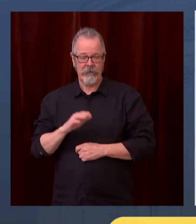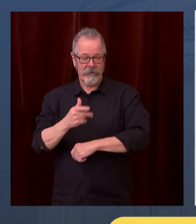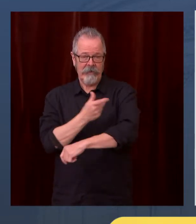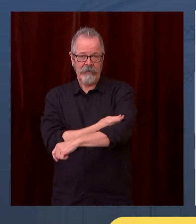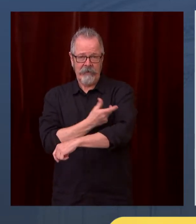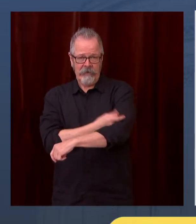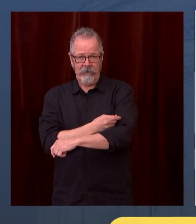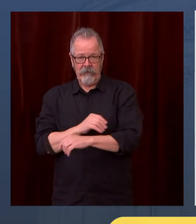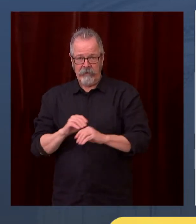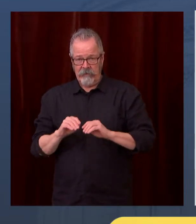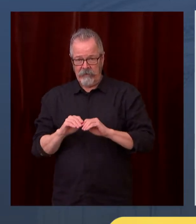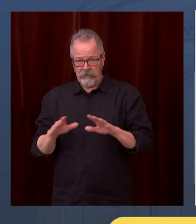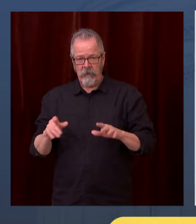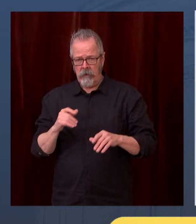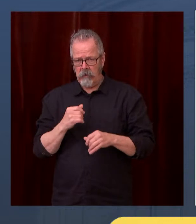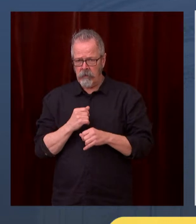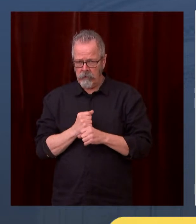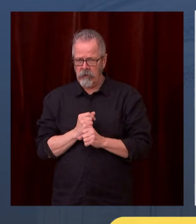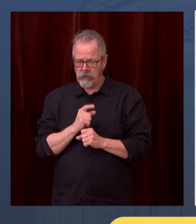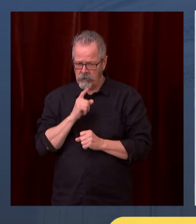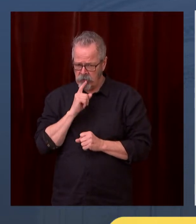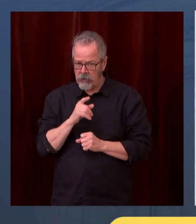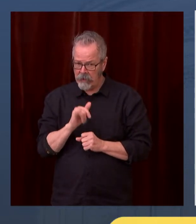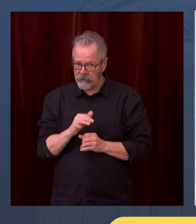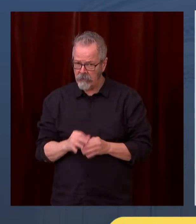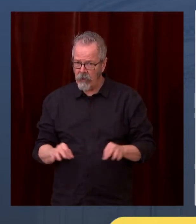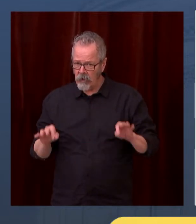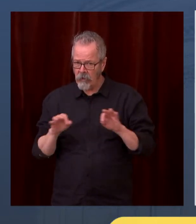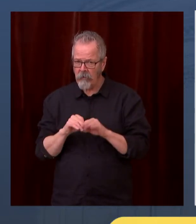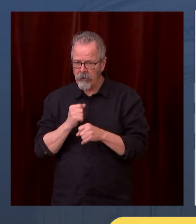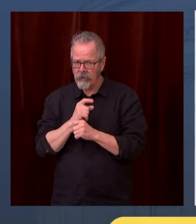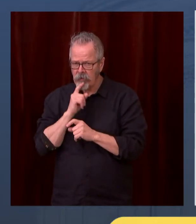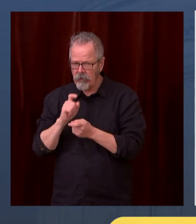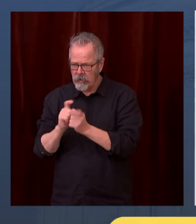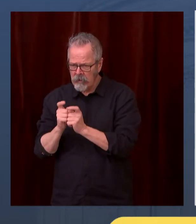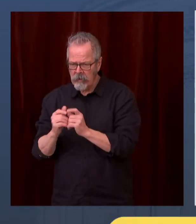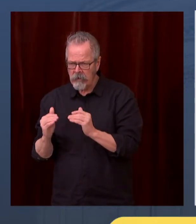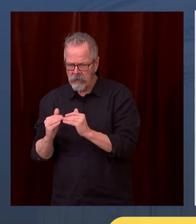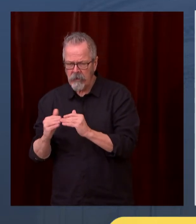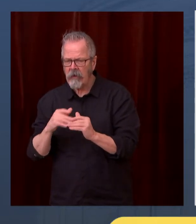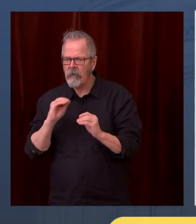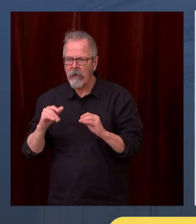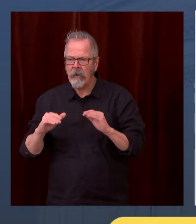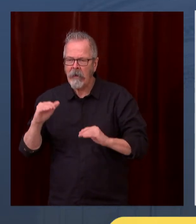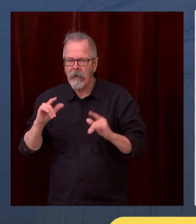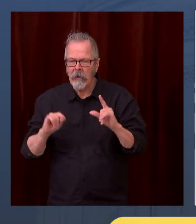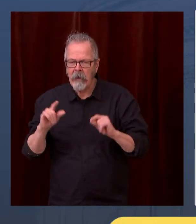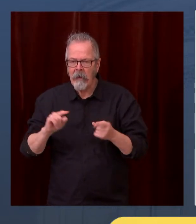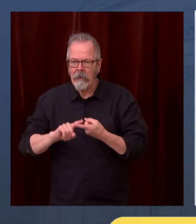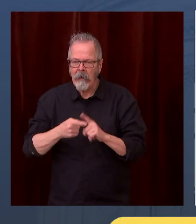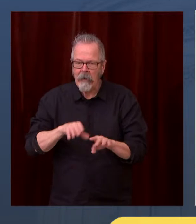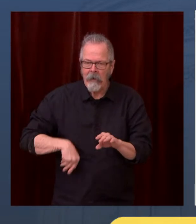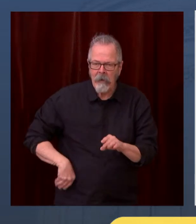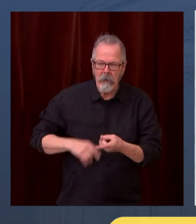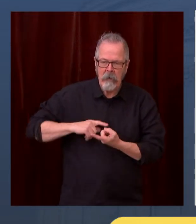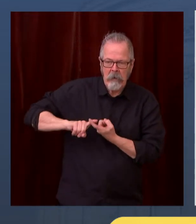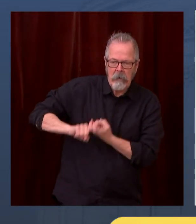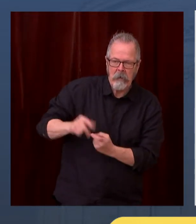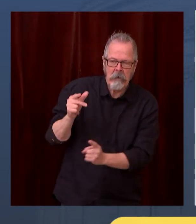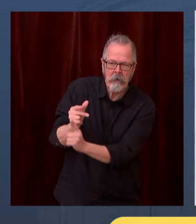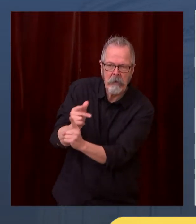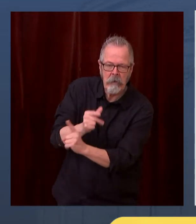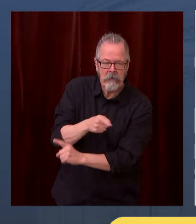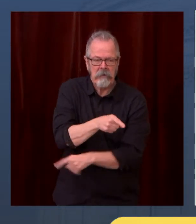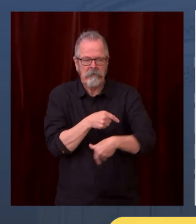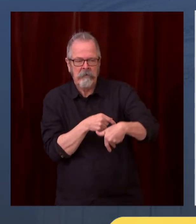get to sites across the state to help people have easier access to vaccines, and that's why we stood up these 4